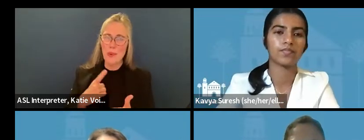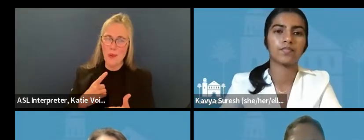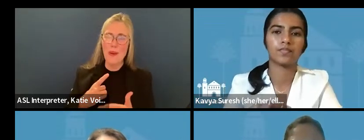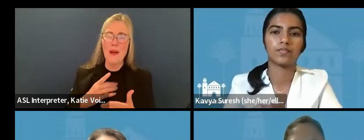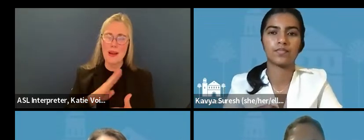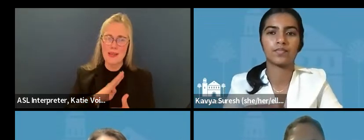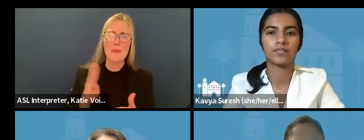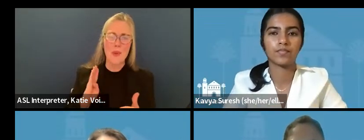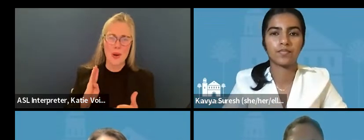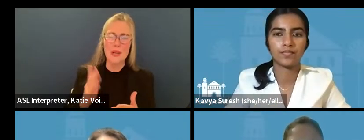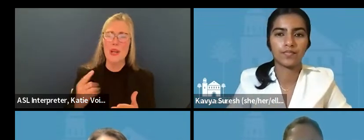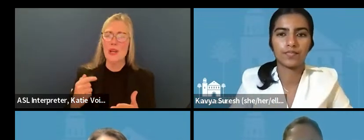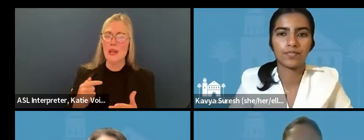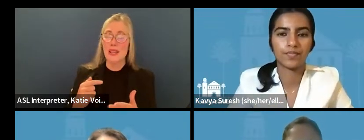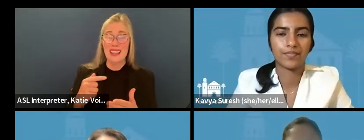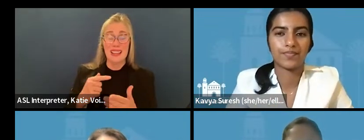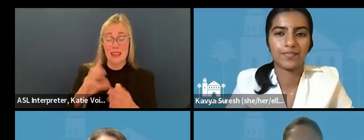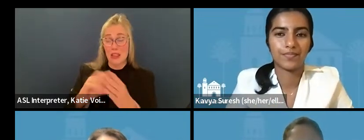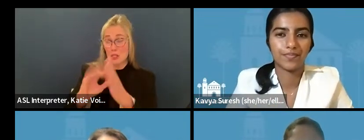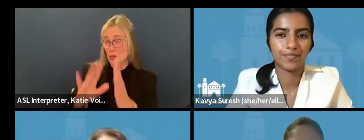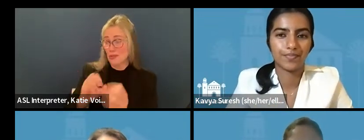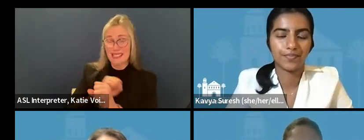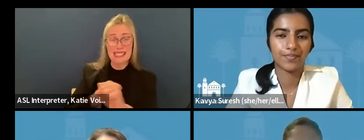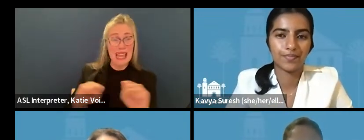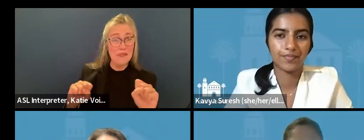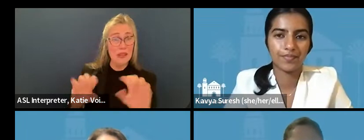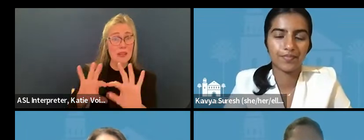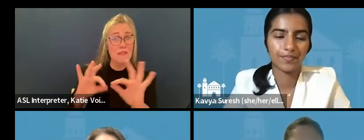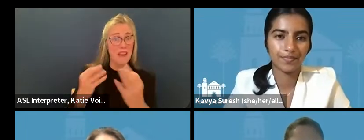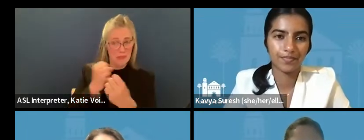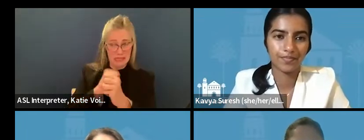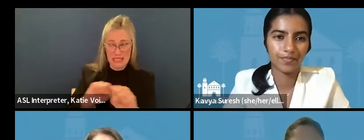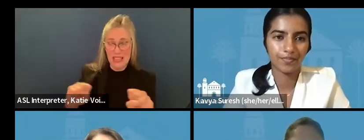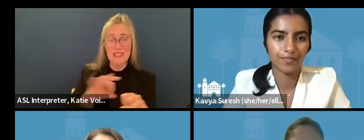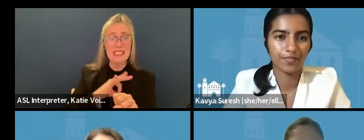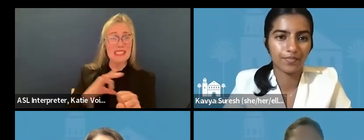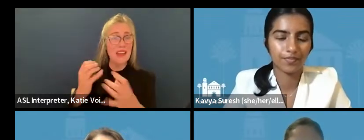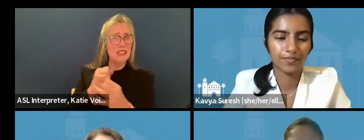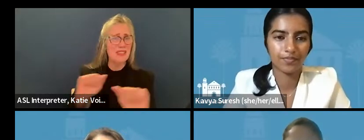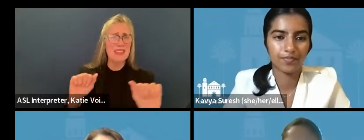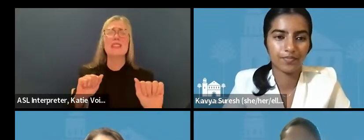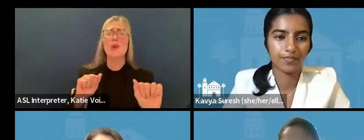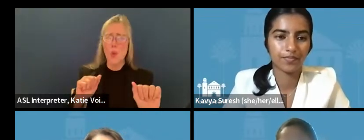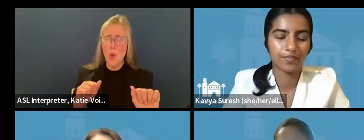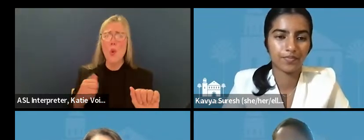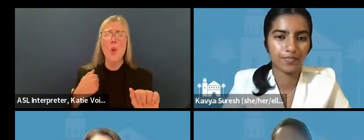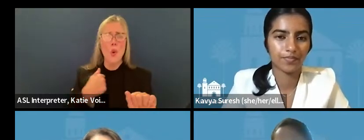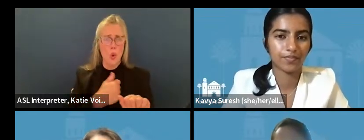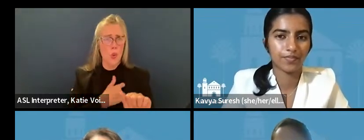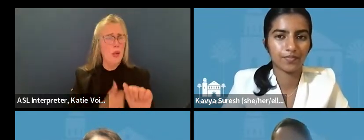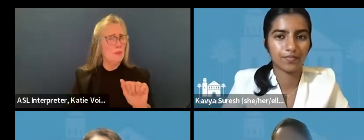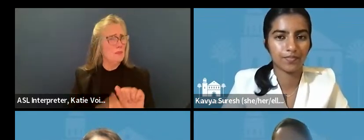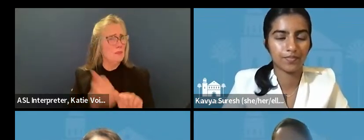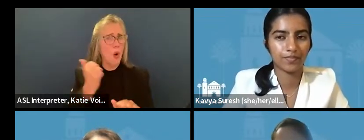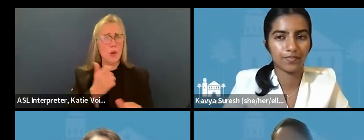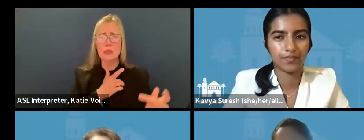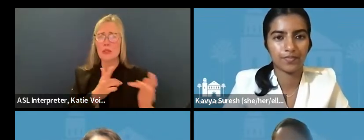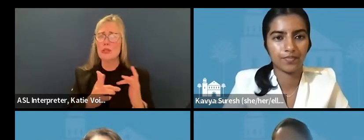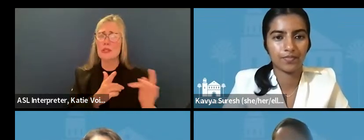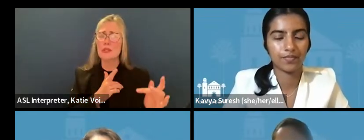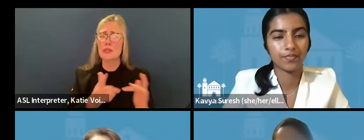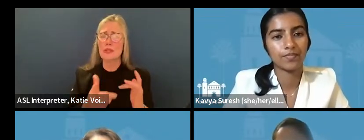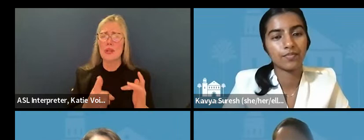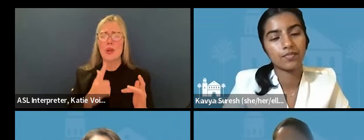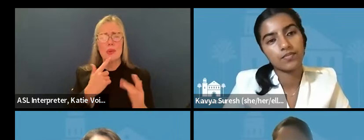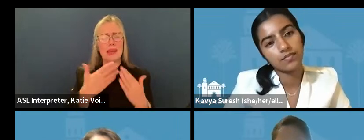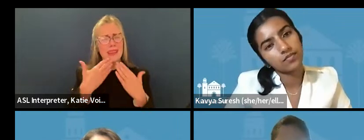the safety of all our students, families, and staff, and the participation by everyone to get us through the week that we've